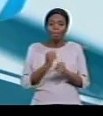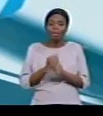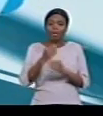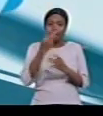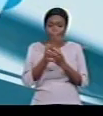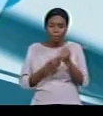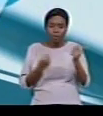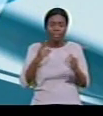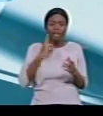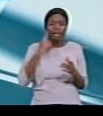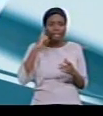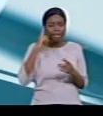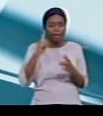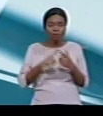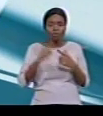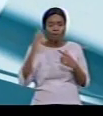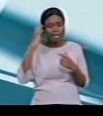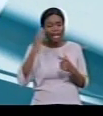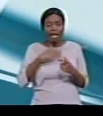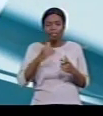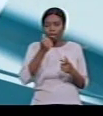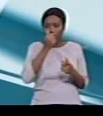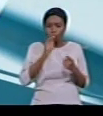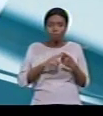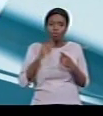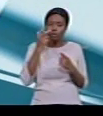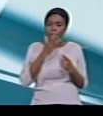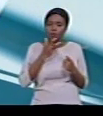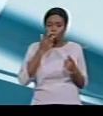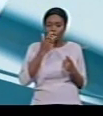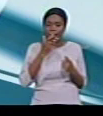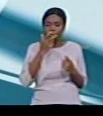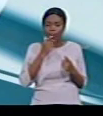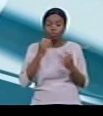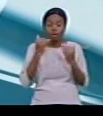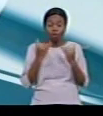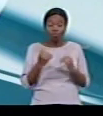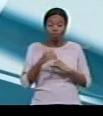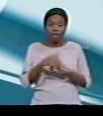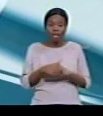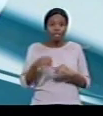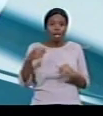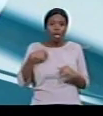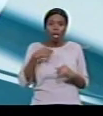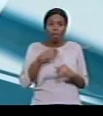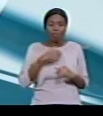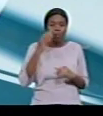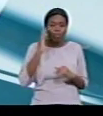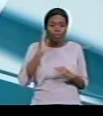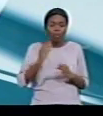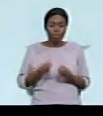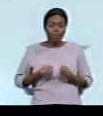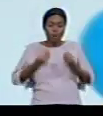to hear and the dumb to speak. Tonight, we are going to offer unto God